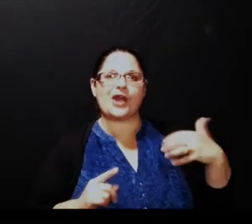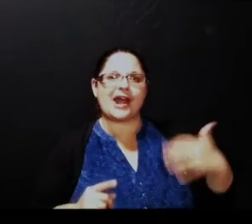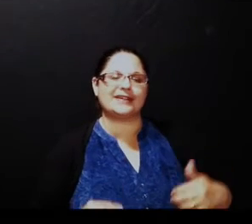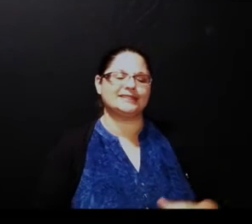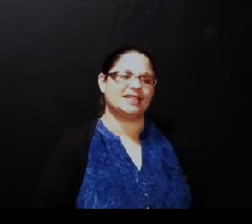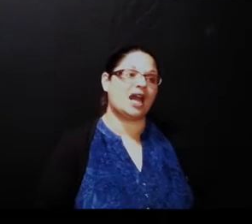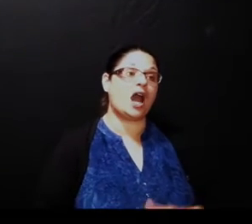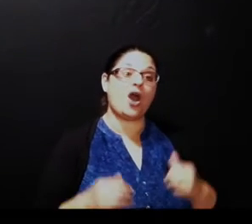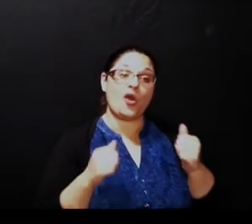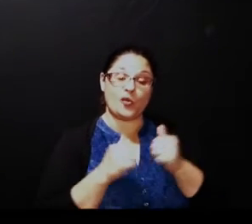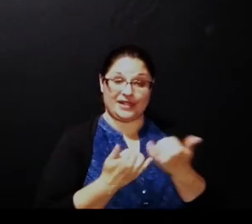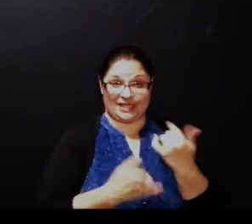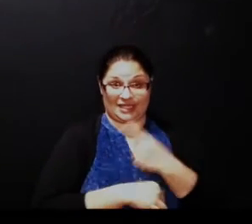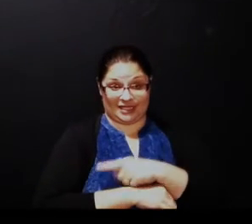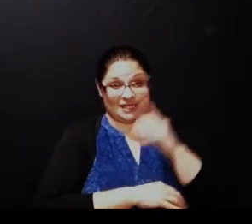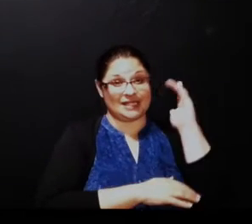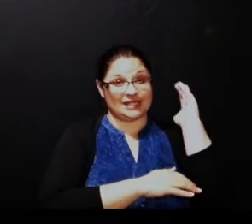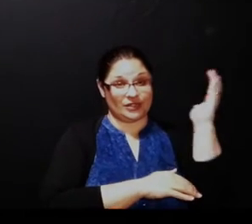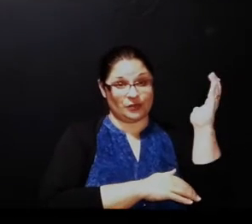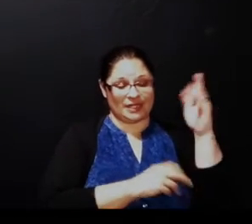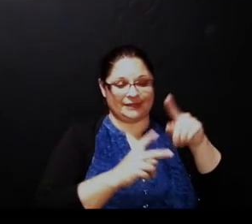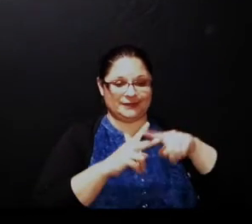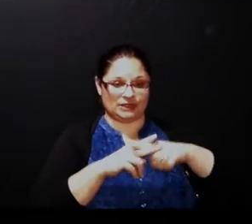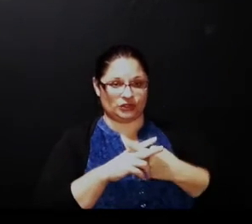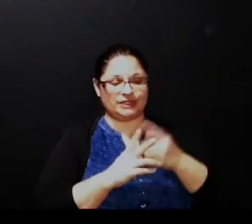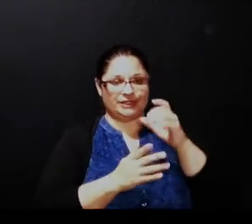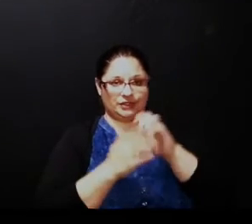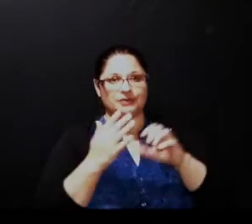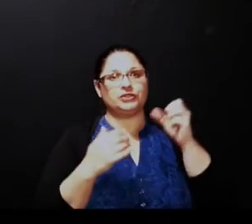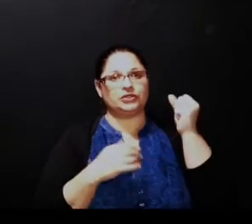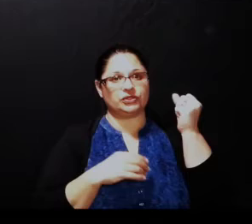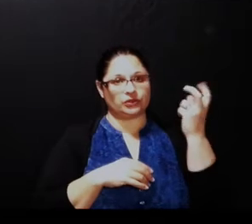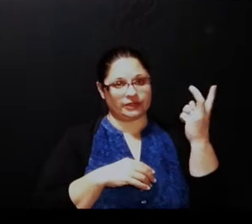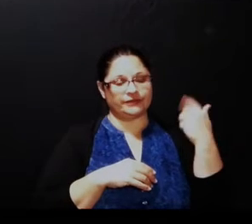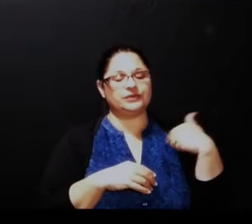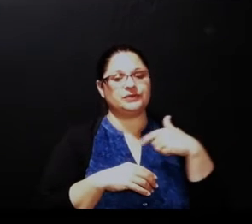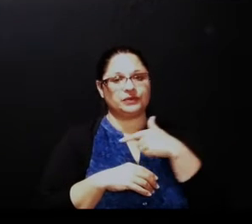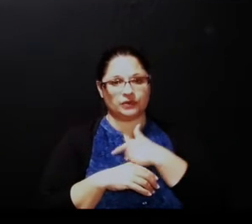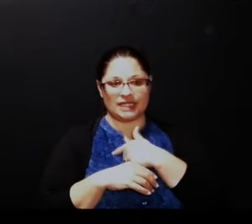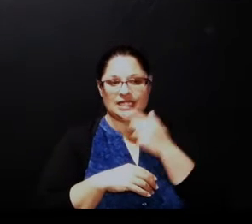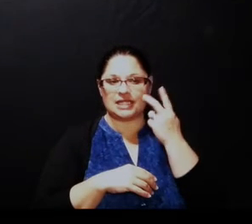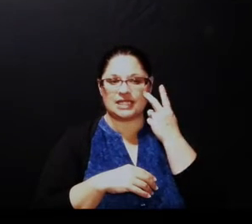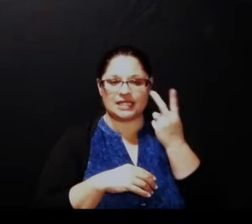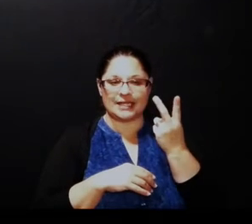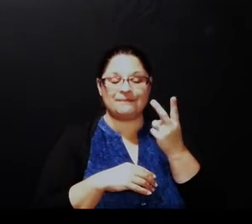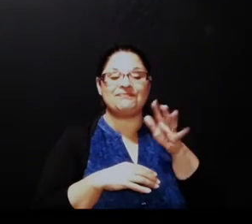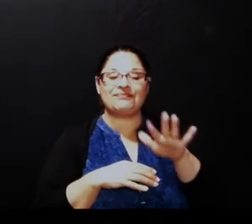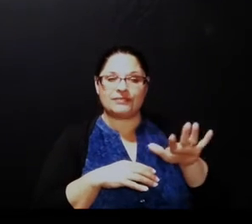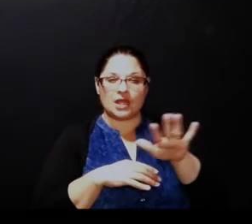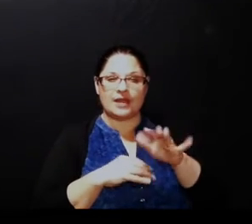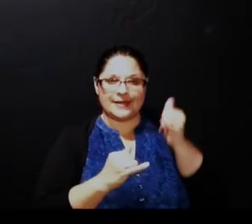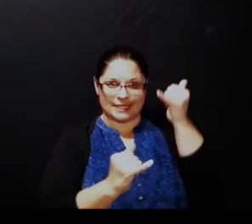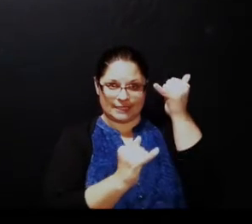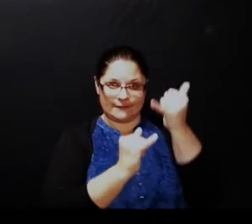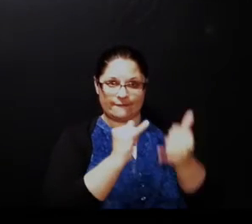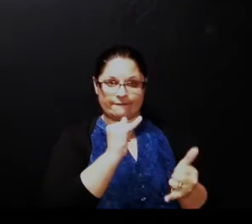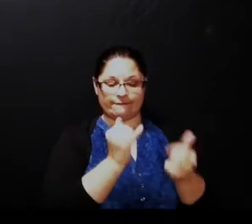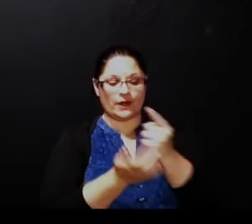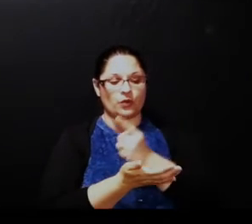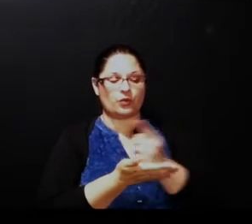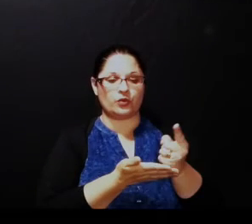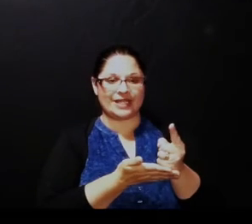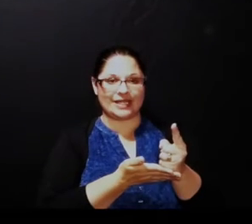becomes. And with this sermon, as we step into chapter 12 today, we're also stepping into the final